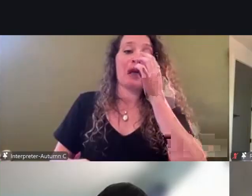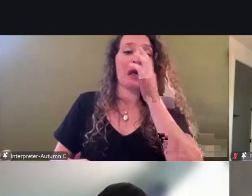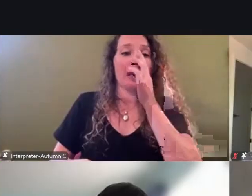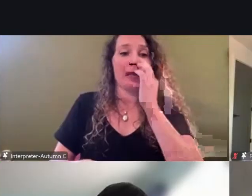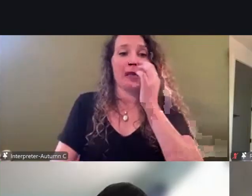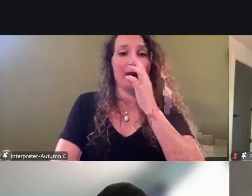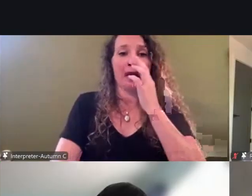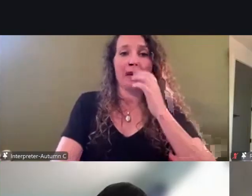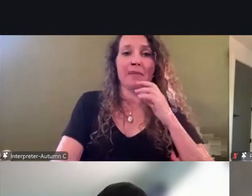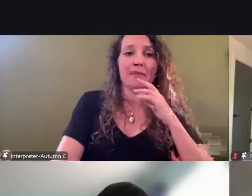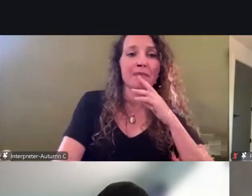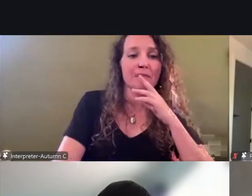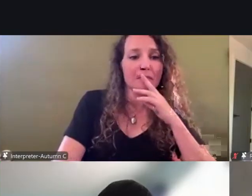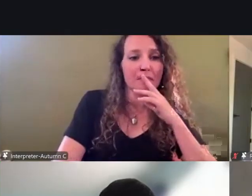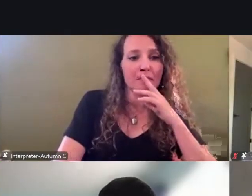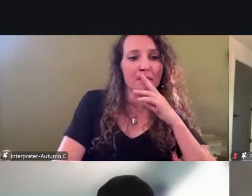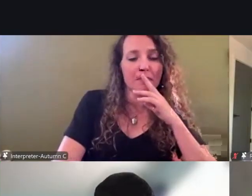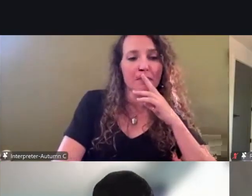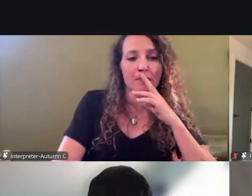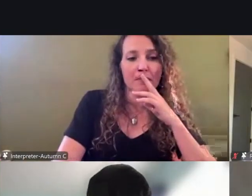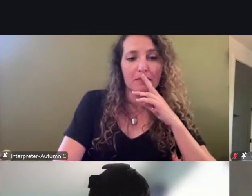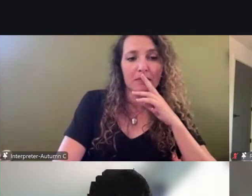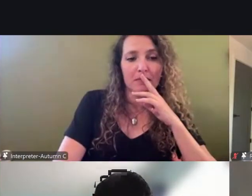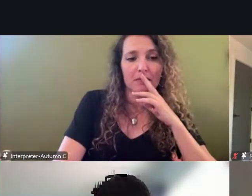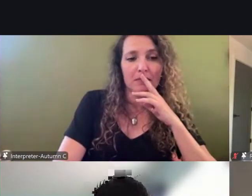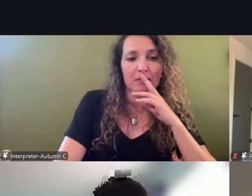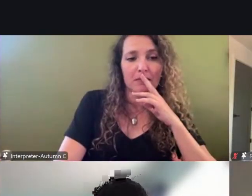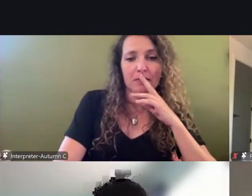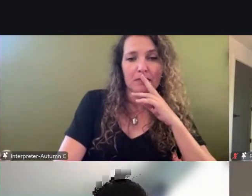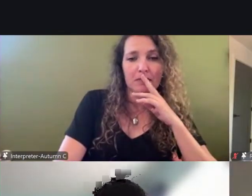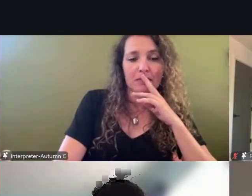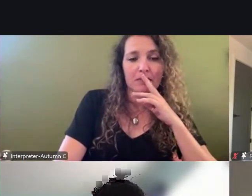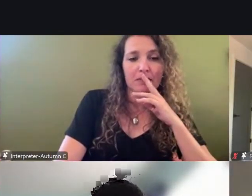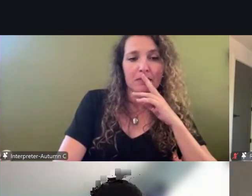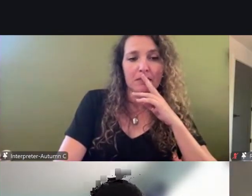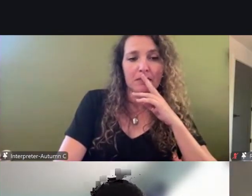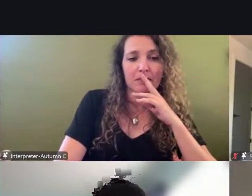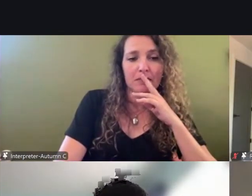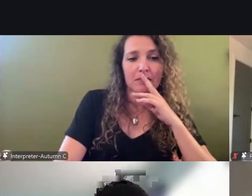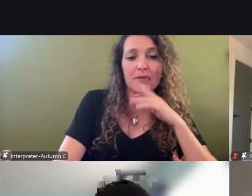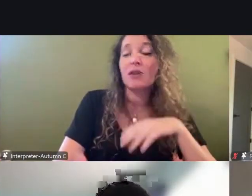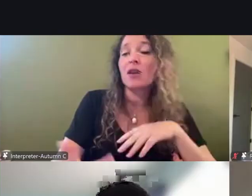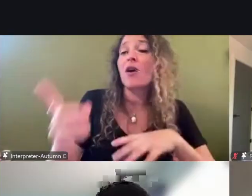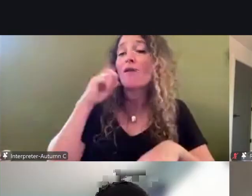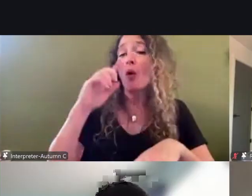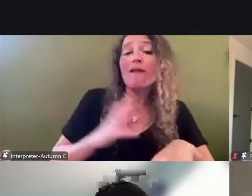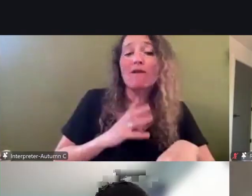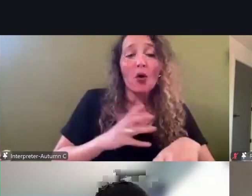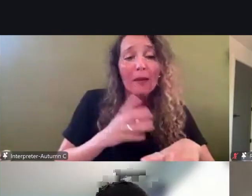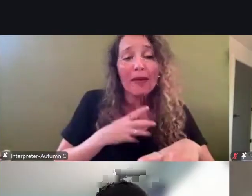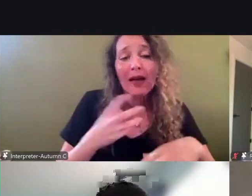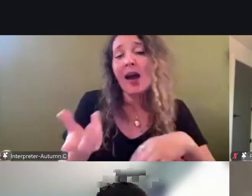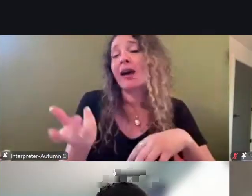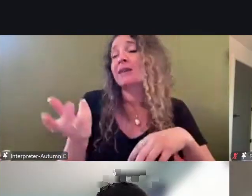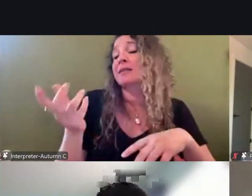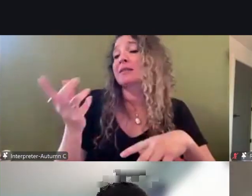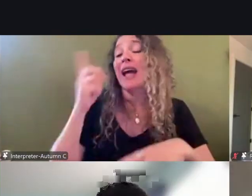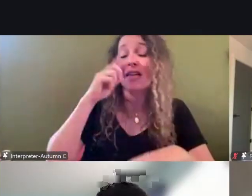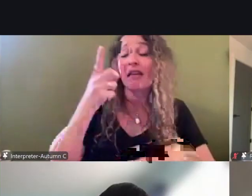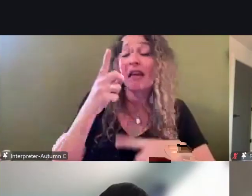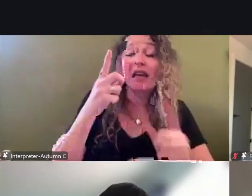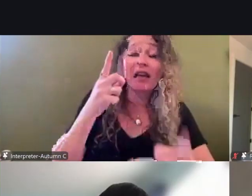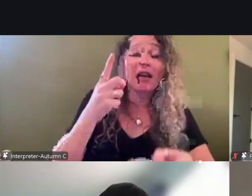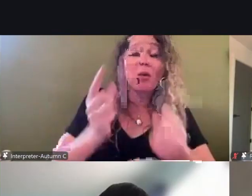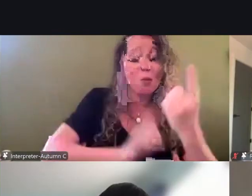I think for me, even though I, spent a lot of time talking about a formalized mentorship program, the most important mentorship I think actually comes in